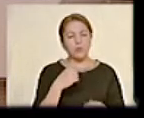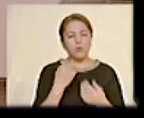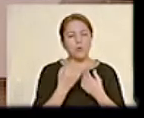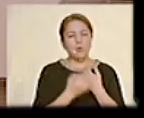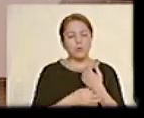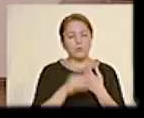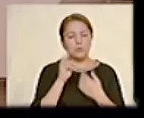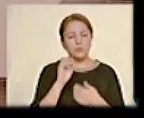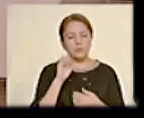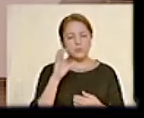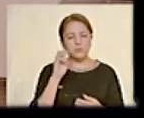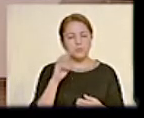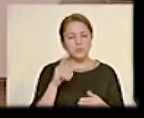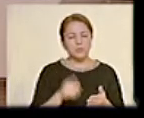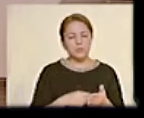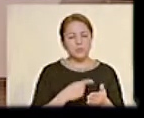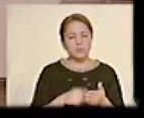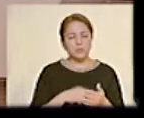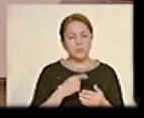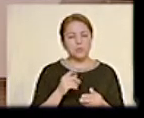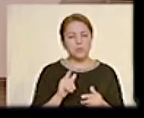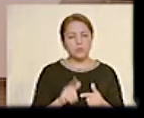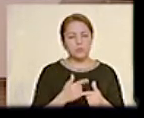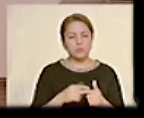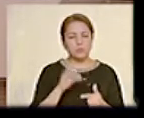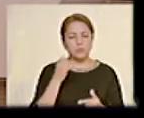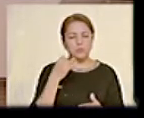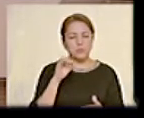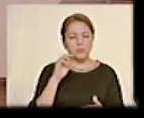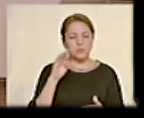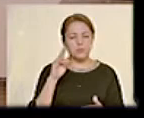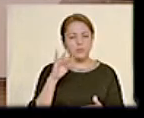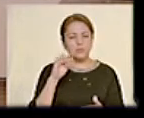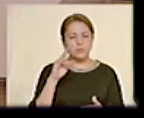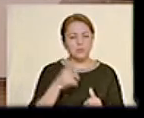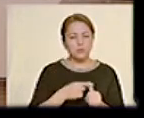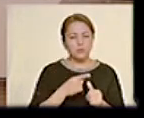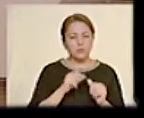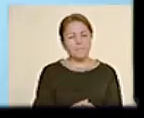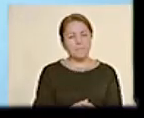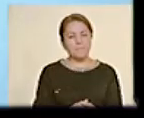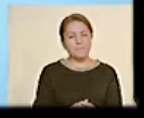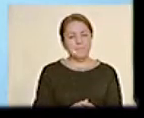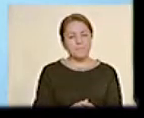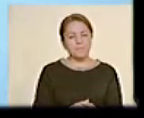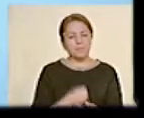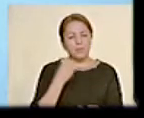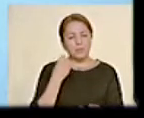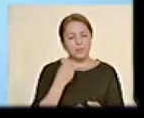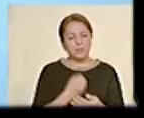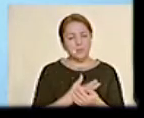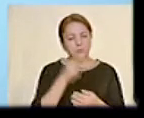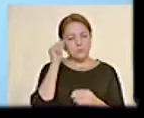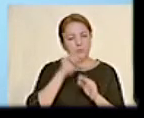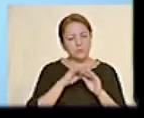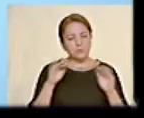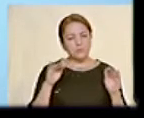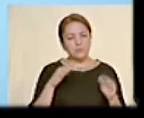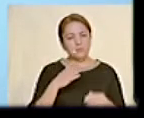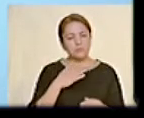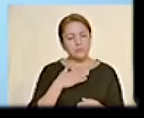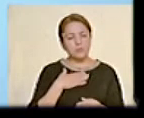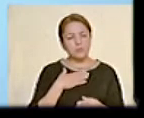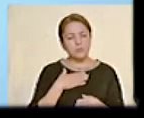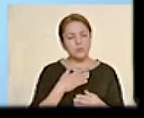qismimiz sahifaning yoki saytning faylning nomi bo'lishi mumkin ekan. Aziz o'quvchilar, demak,